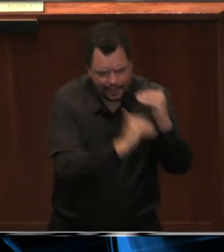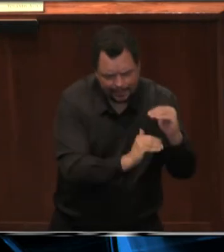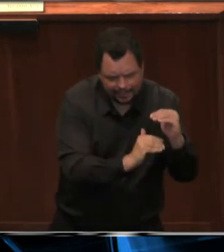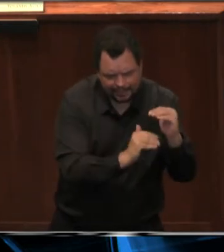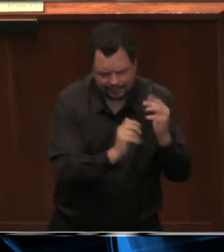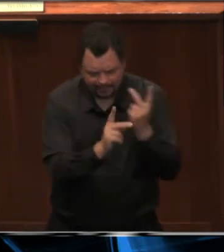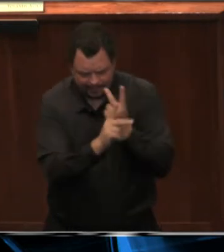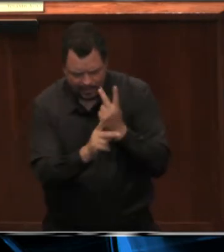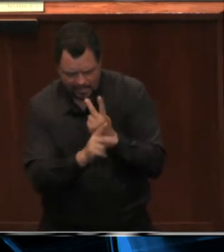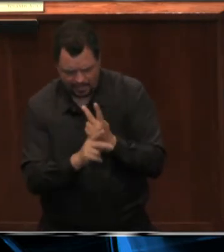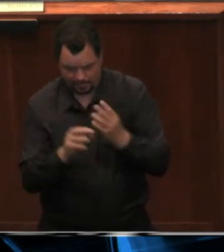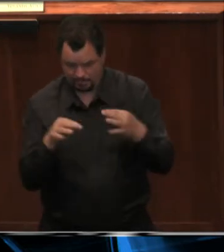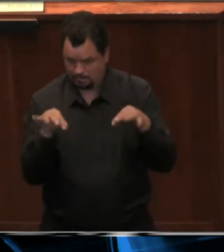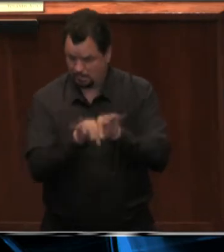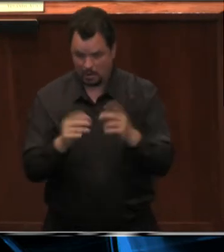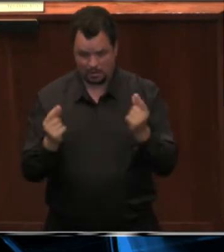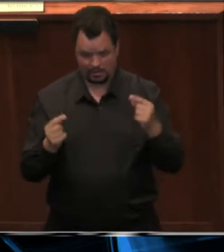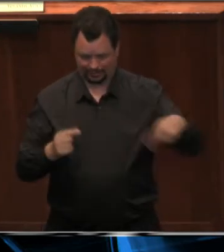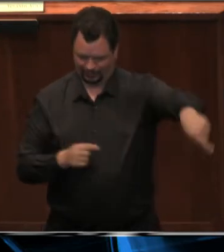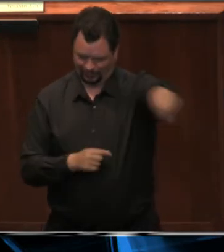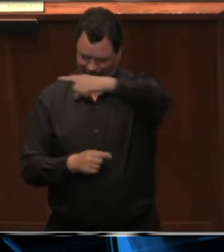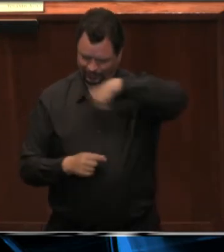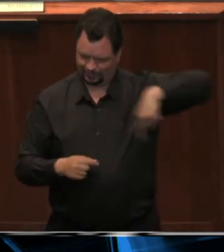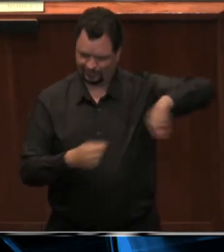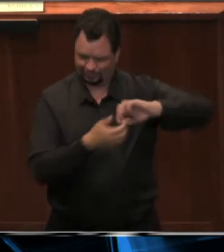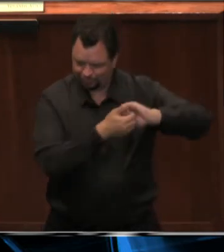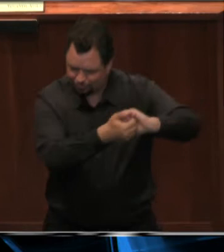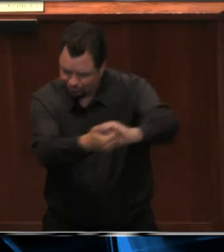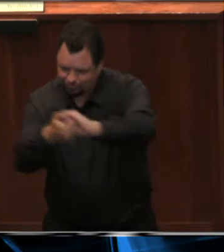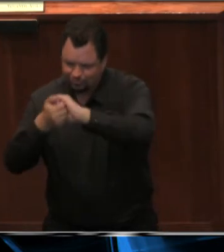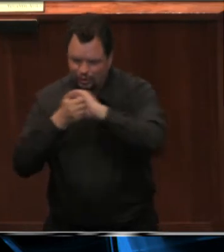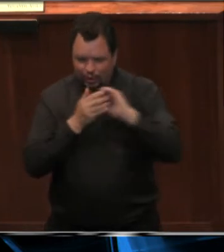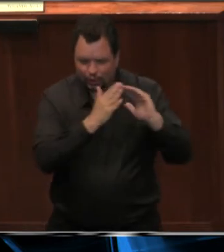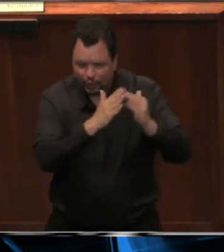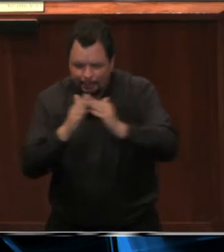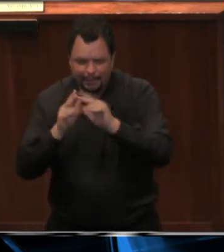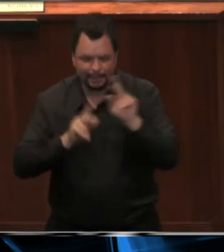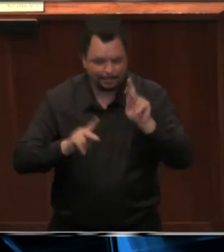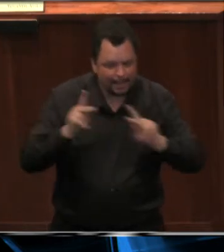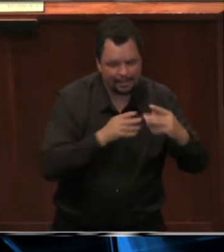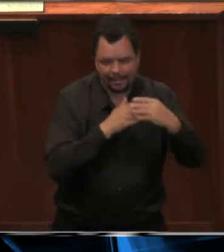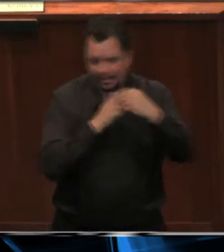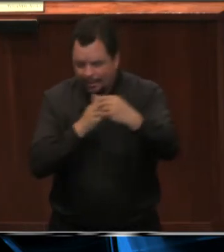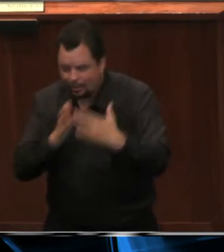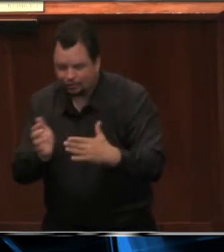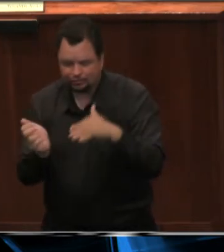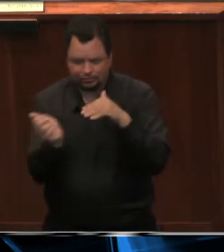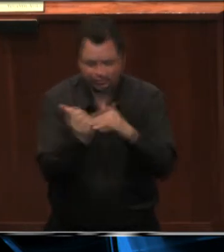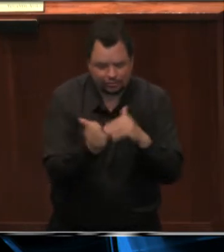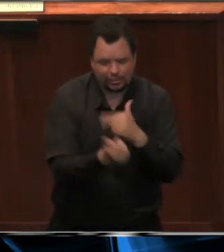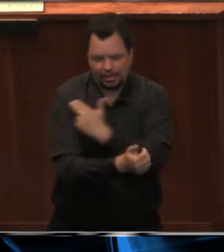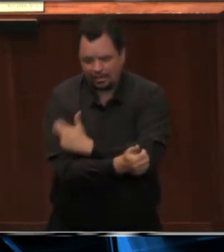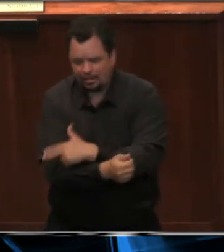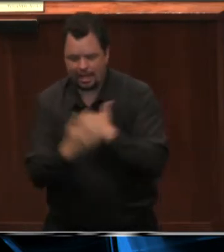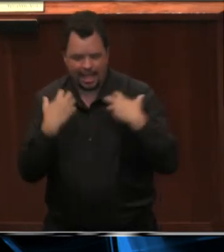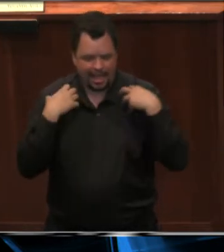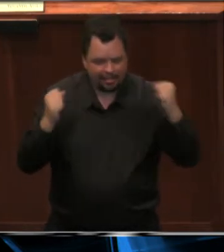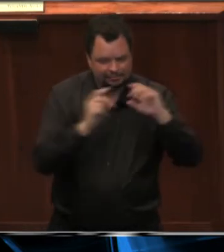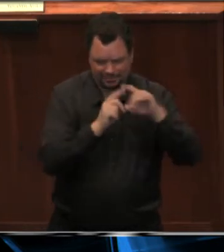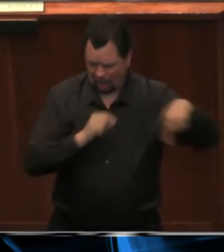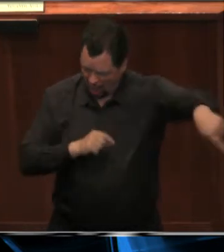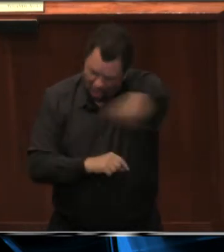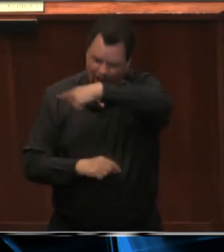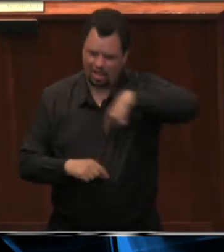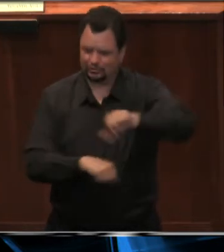very collaborative process with our community leadership, with the state health department, and none of the outcomes at this point are